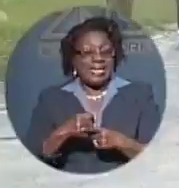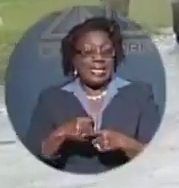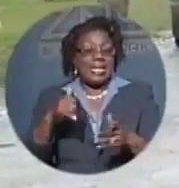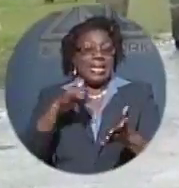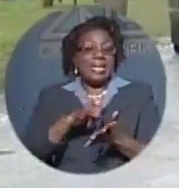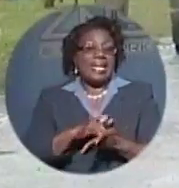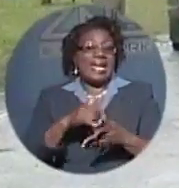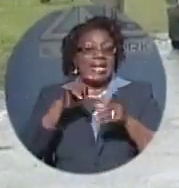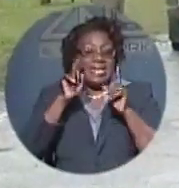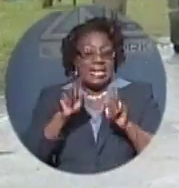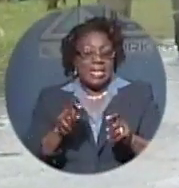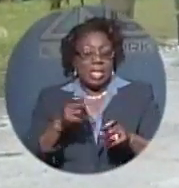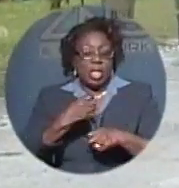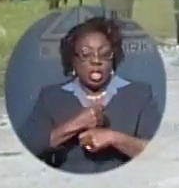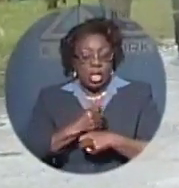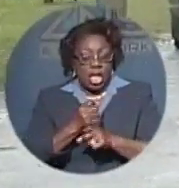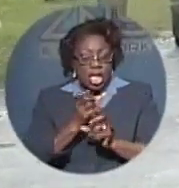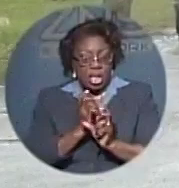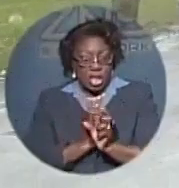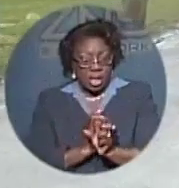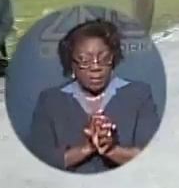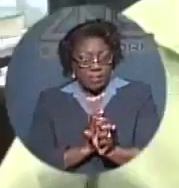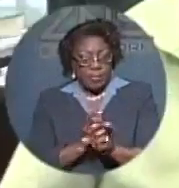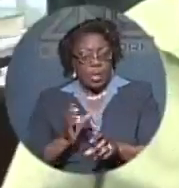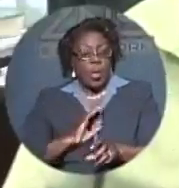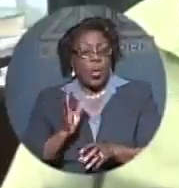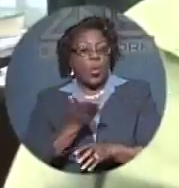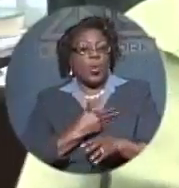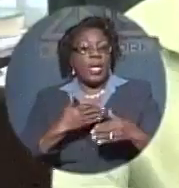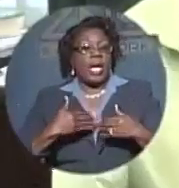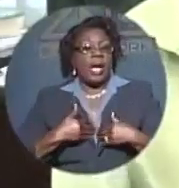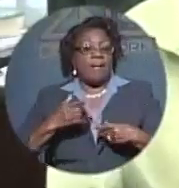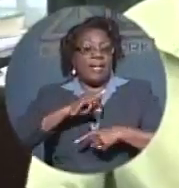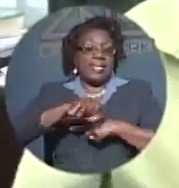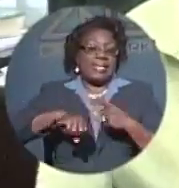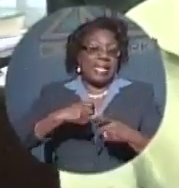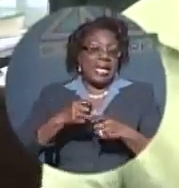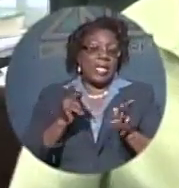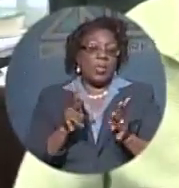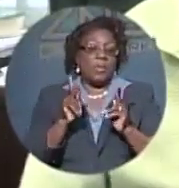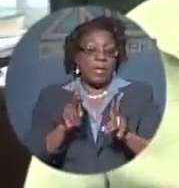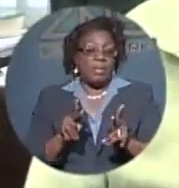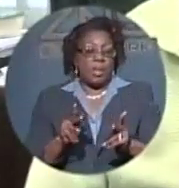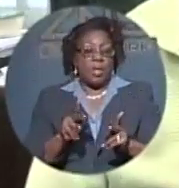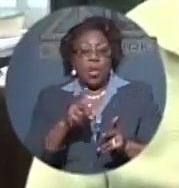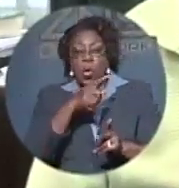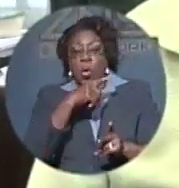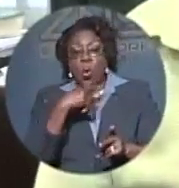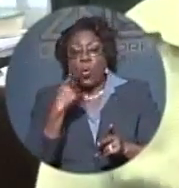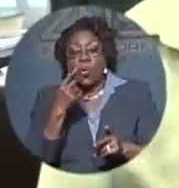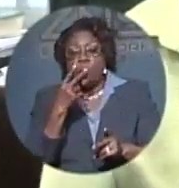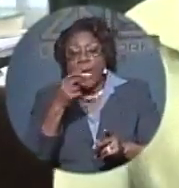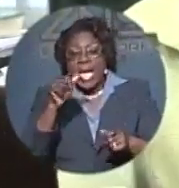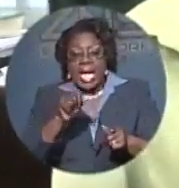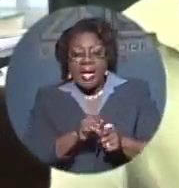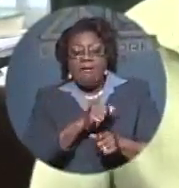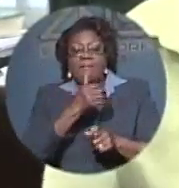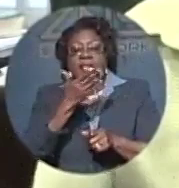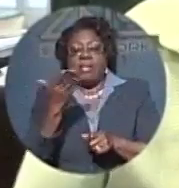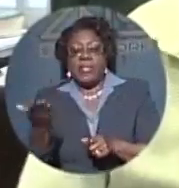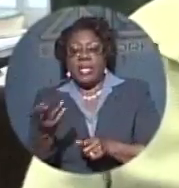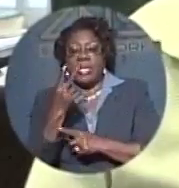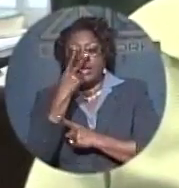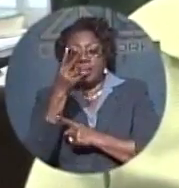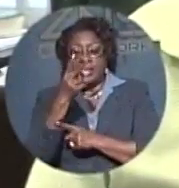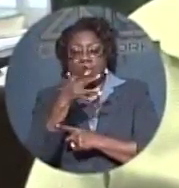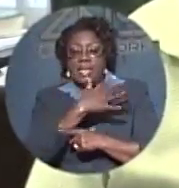we have a society of individuals suffering from impulse control disorder. Everything they see they want, and it doesn't matter how